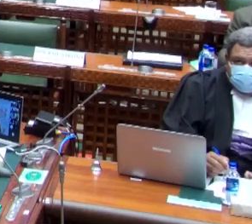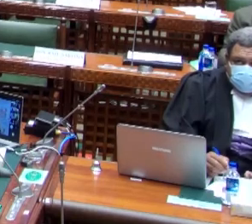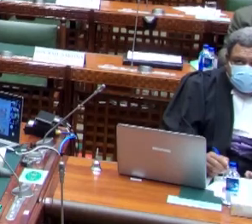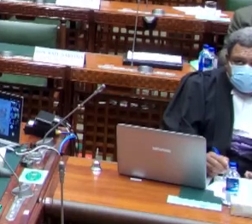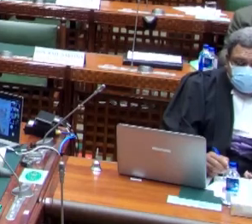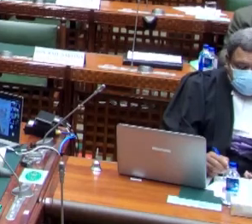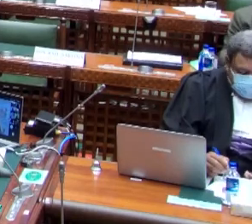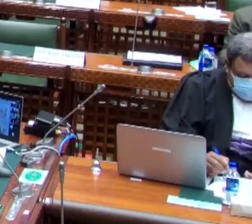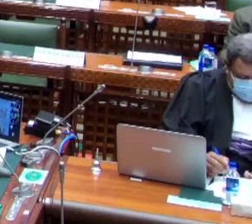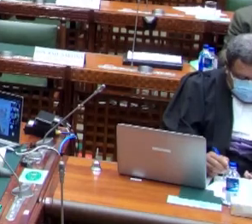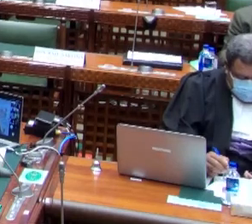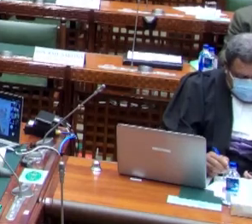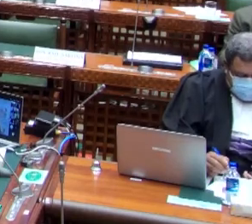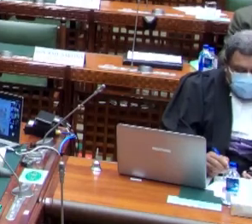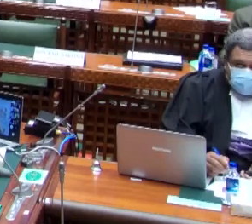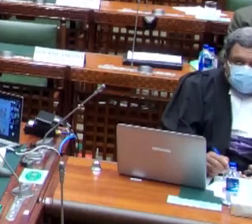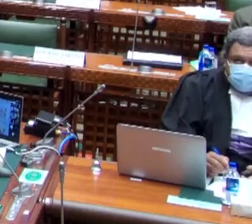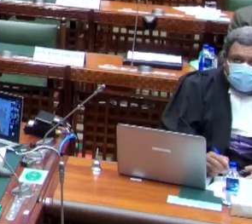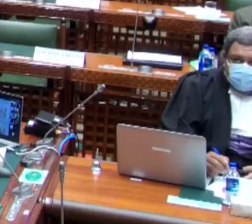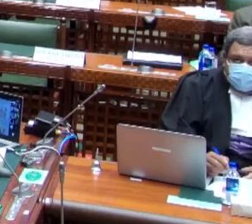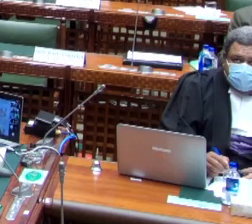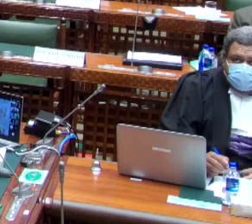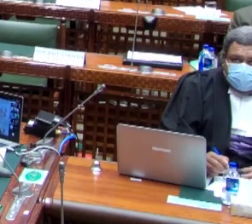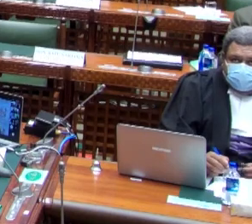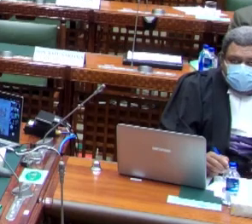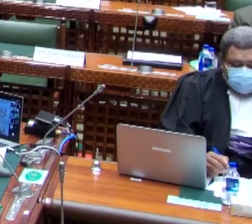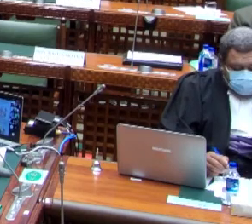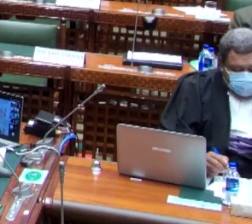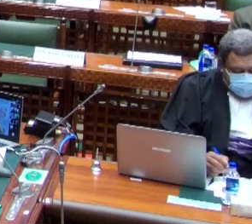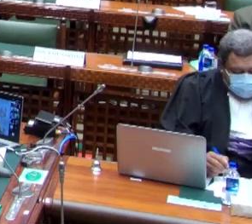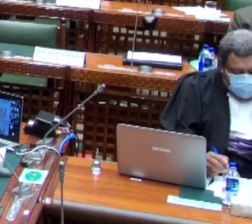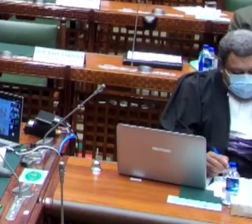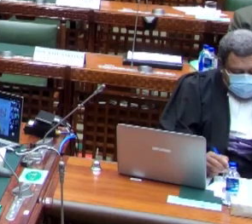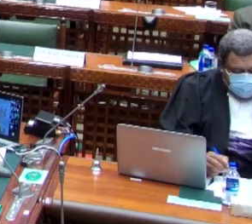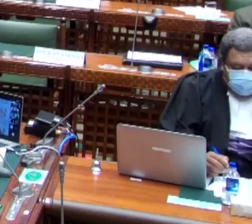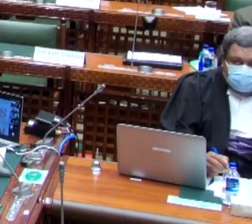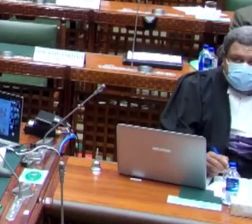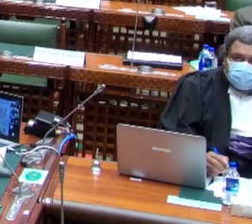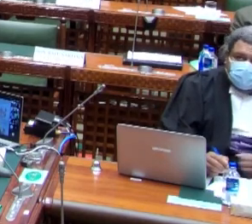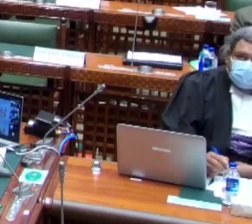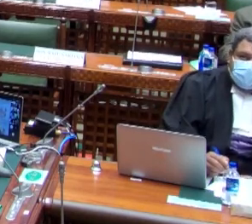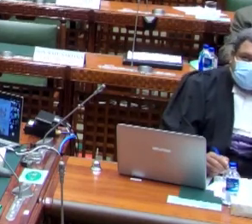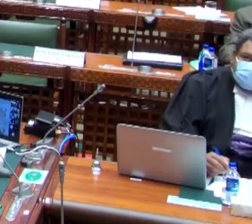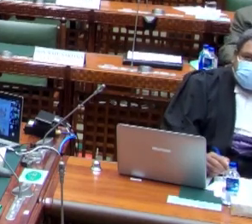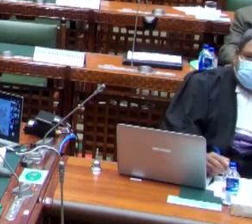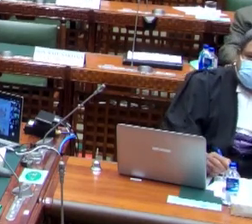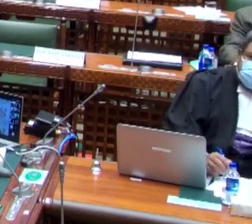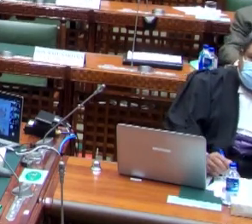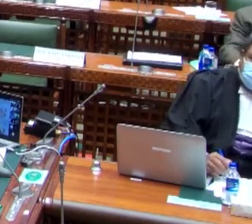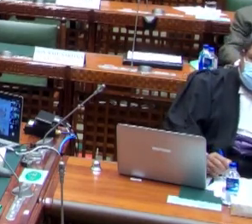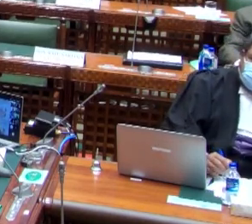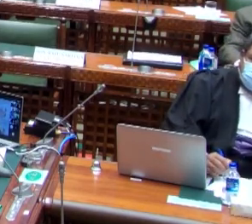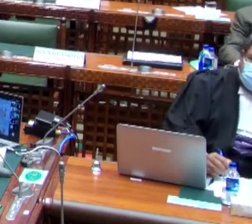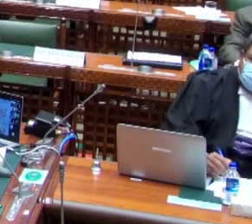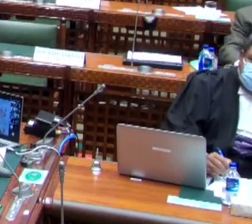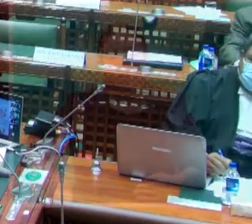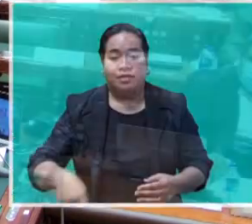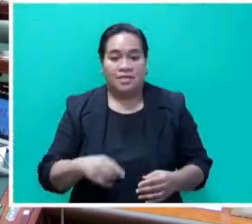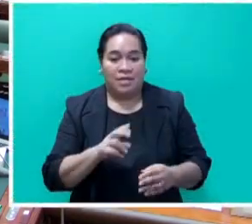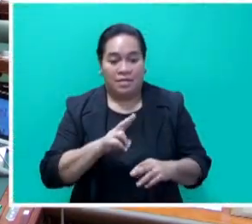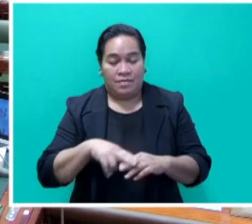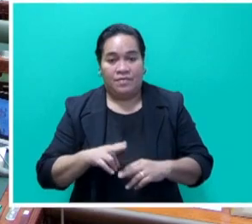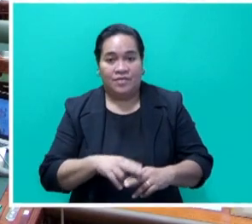Mr. Speaker, sir, Honorable Prime Minister, Honorable Leader of the Opposition, Honorable Members of Parliament and people of Fiji,